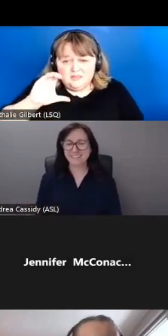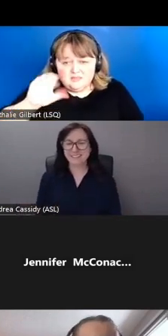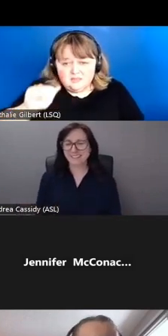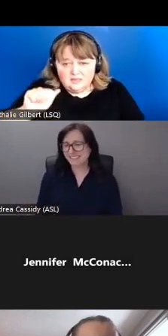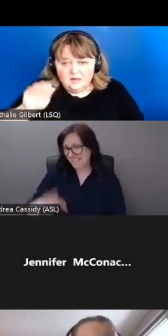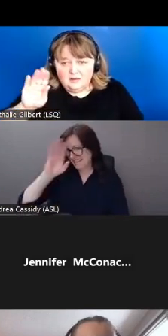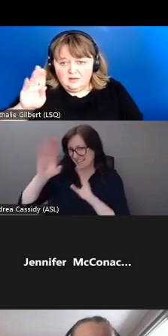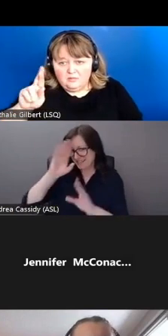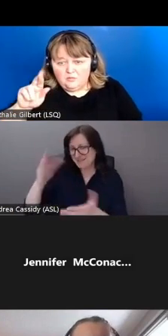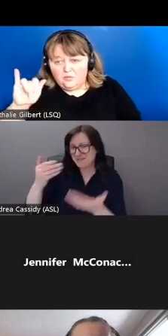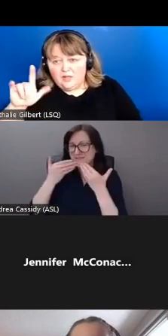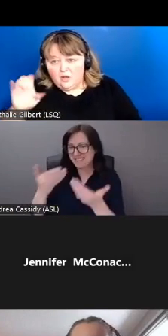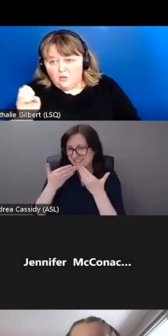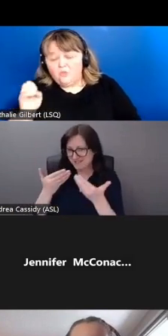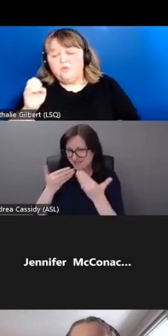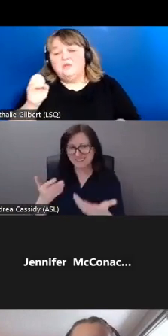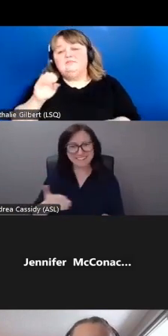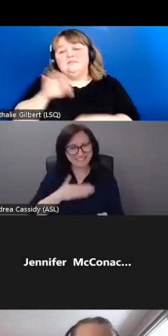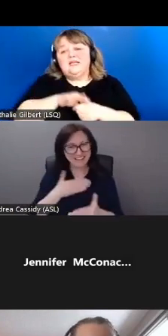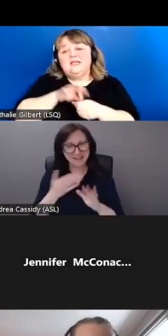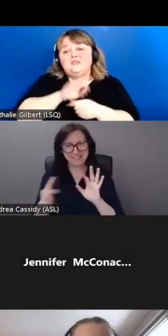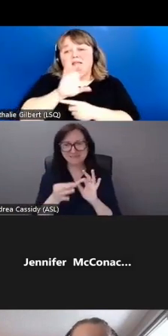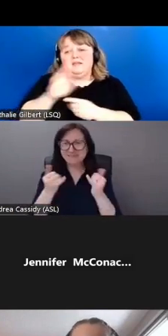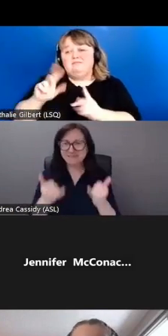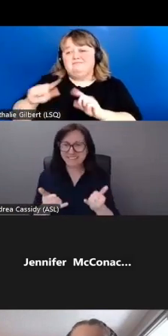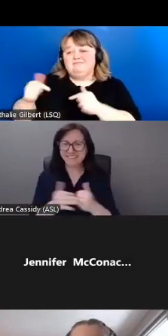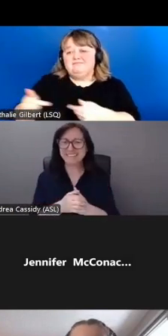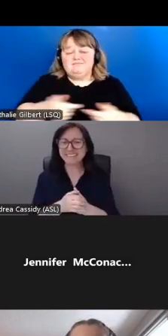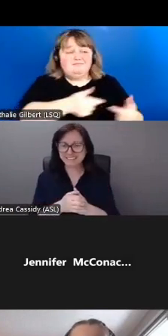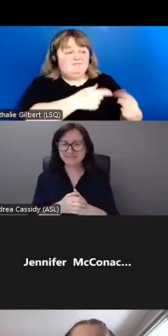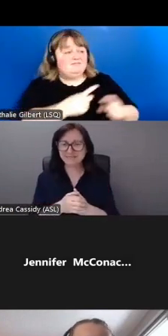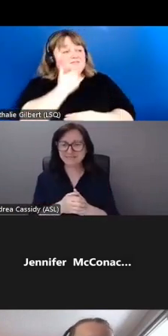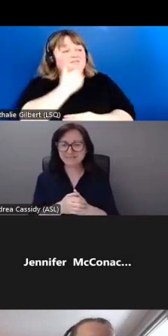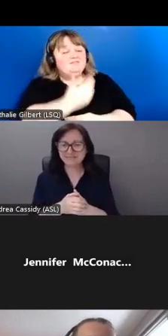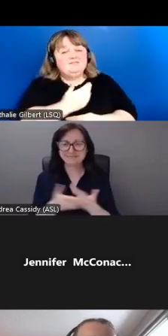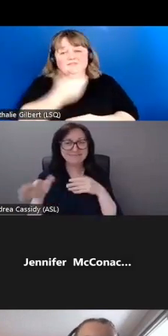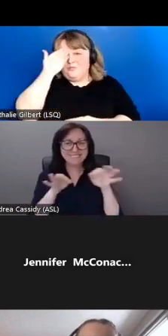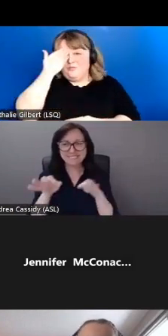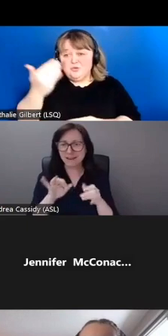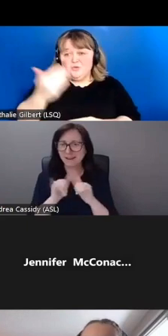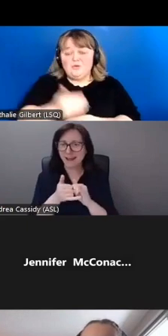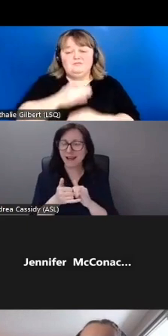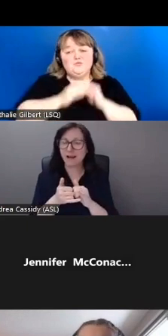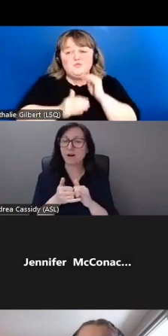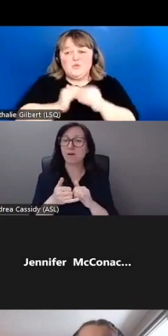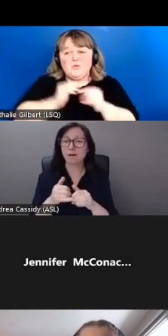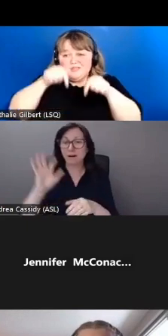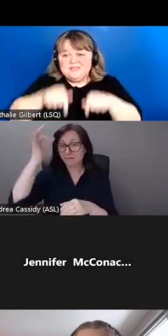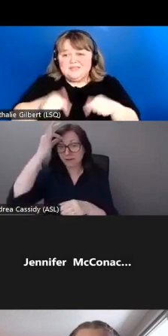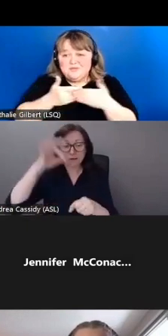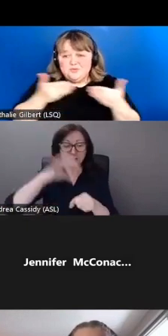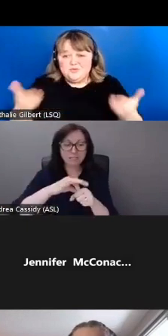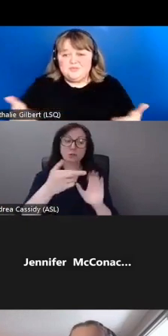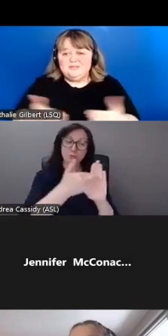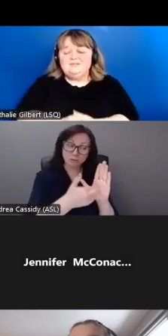Hi, thank you so much. I am so happy to be here today talking to you about registering and voting in a federal